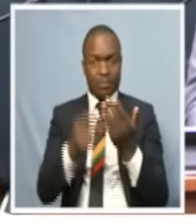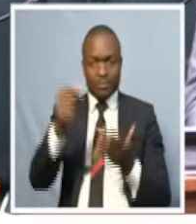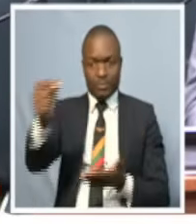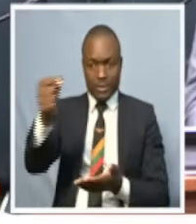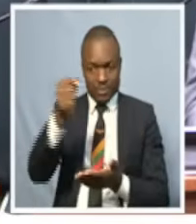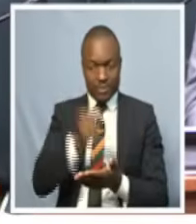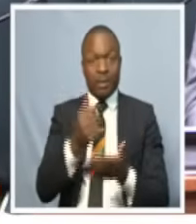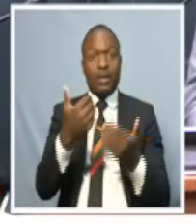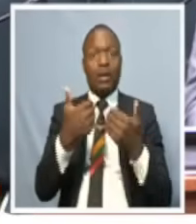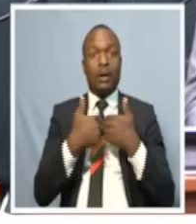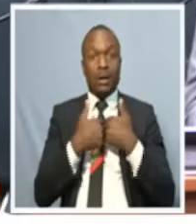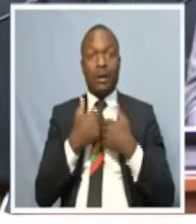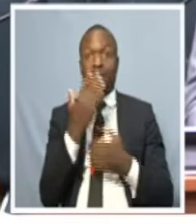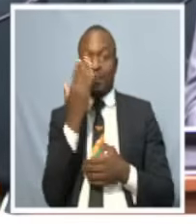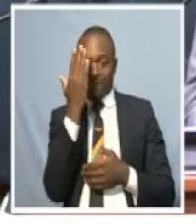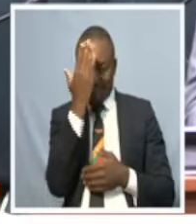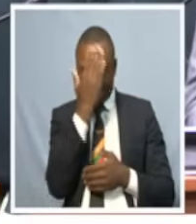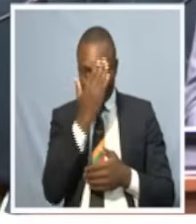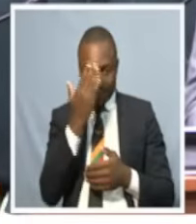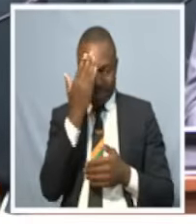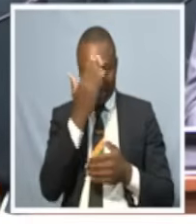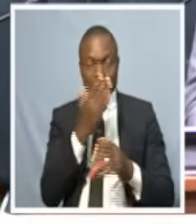has the face of Zambia.